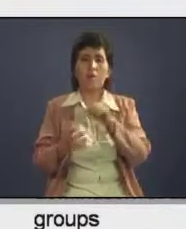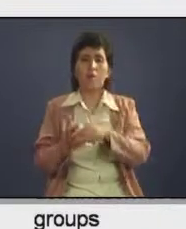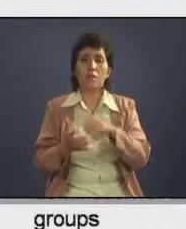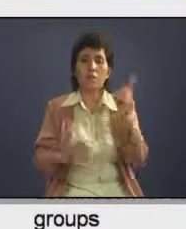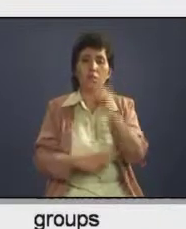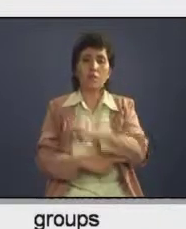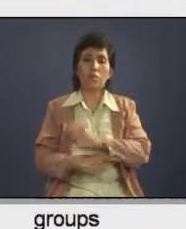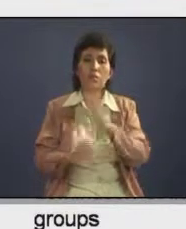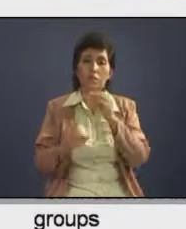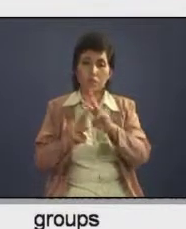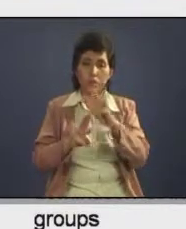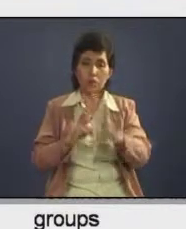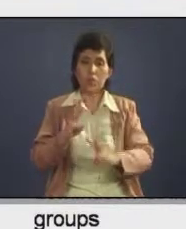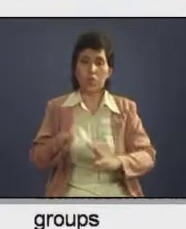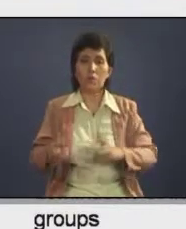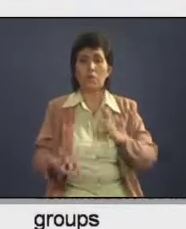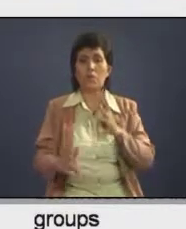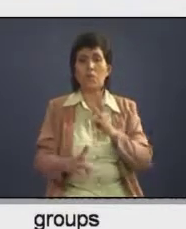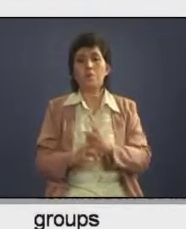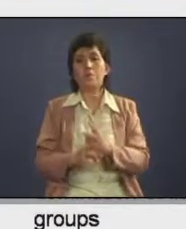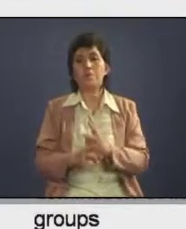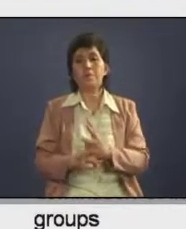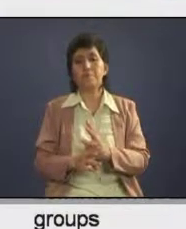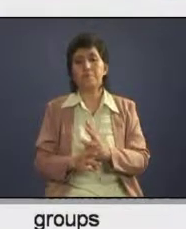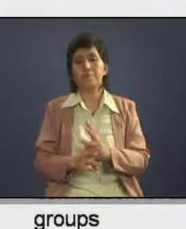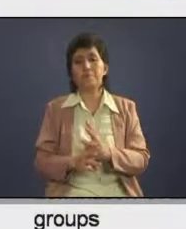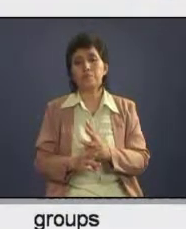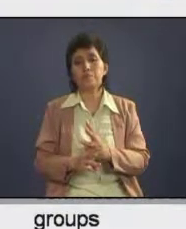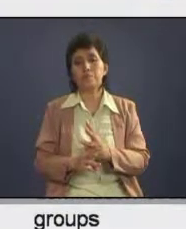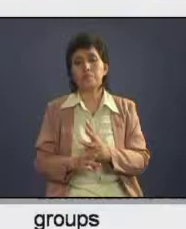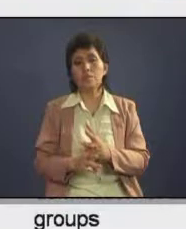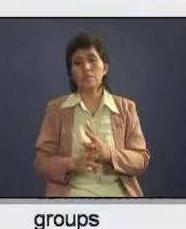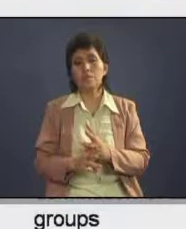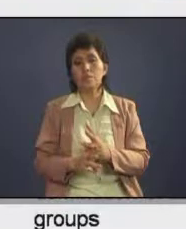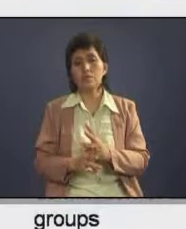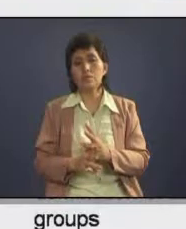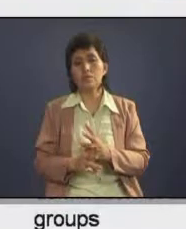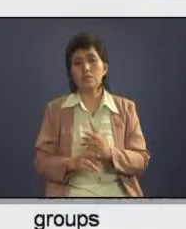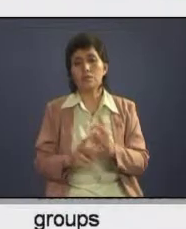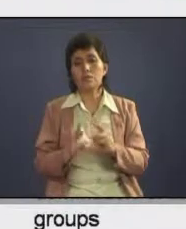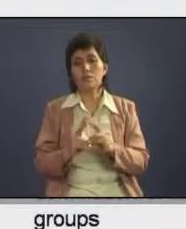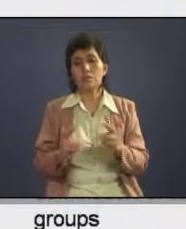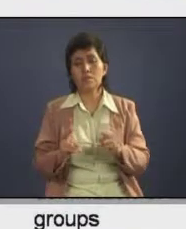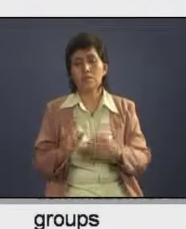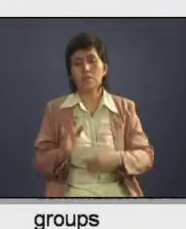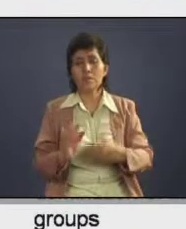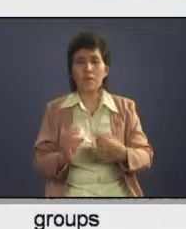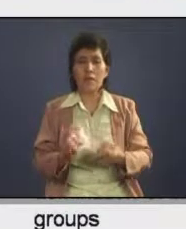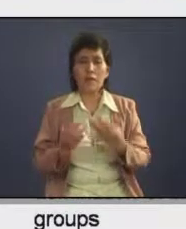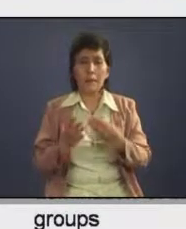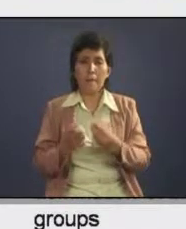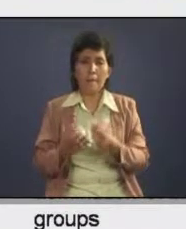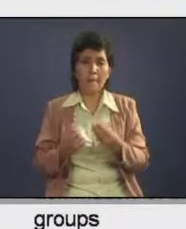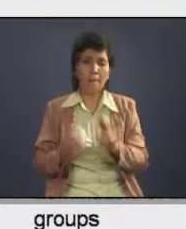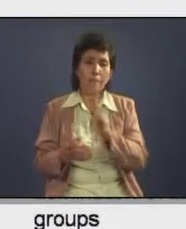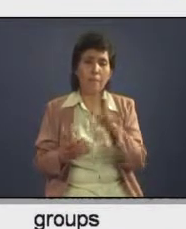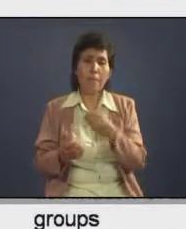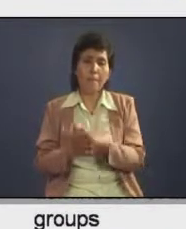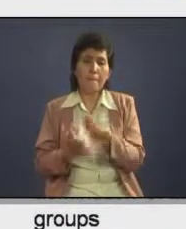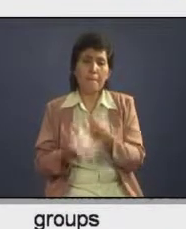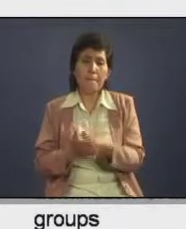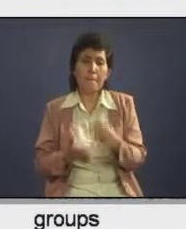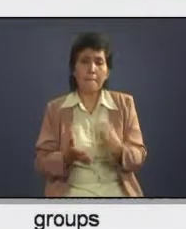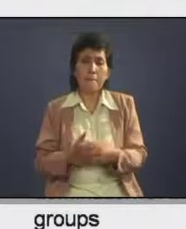to be distinctive. Okay, that's why they don't mind spending millions or spending thousands to buy